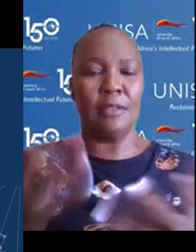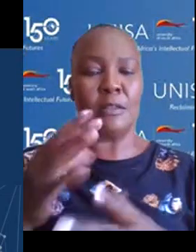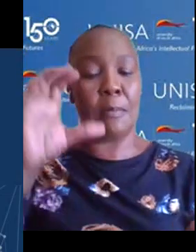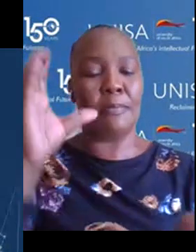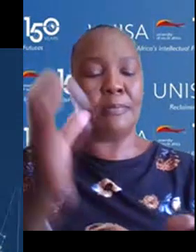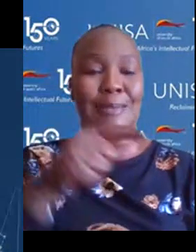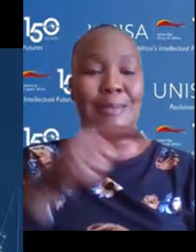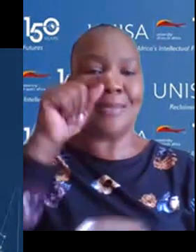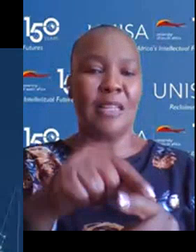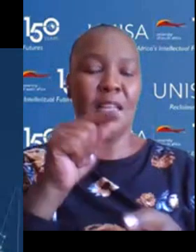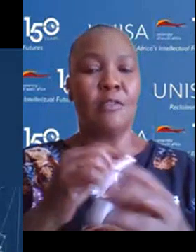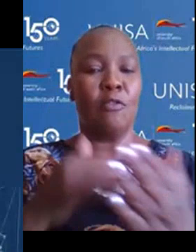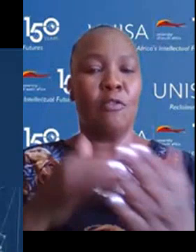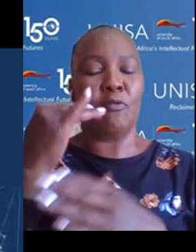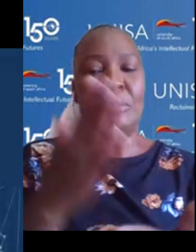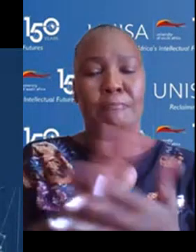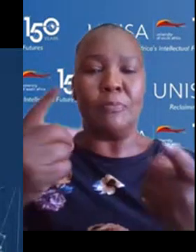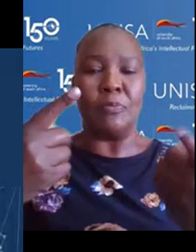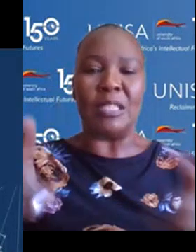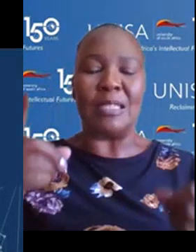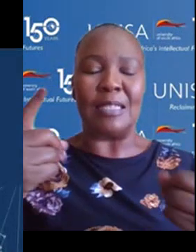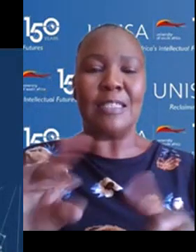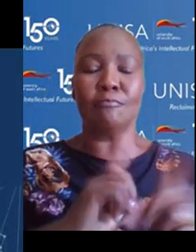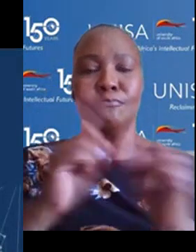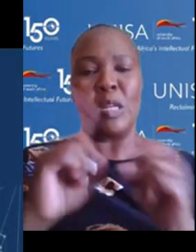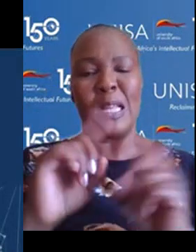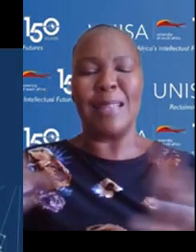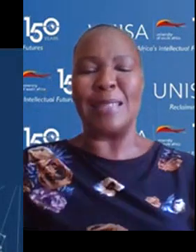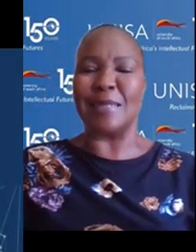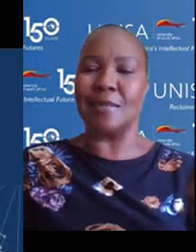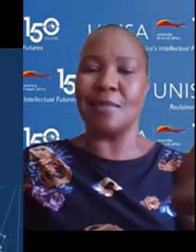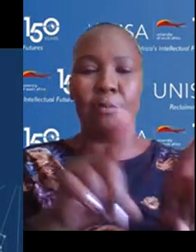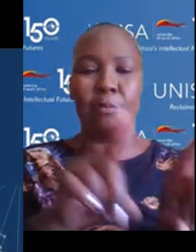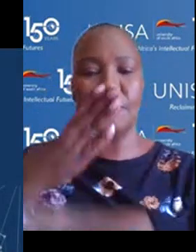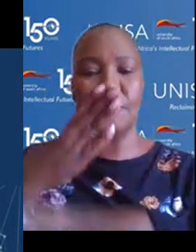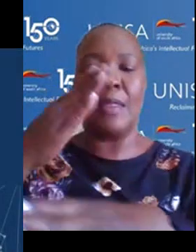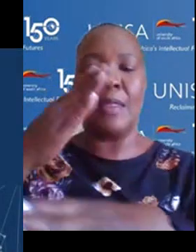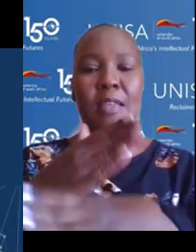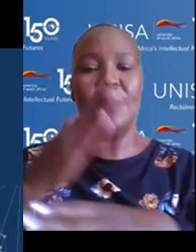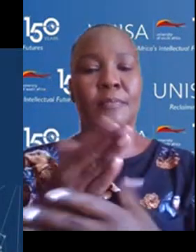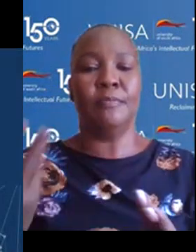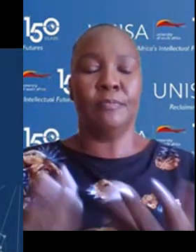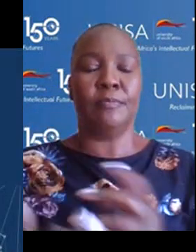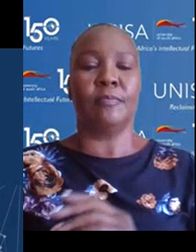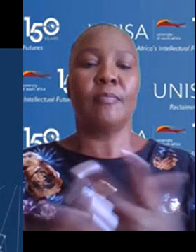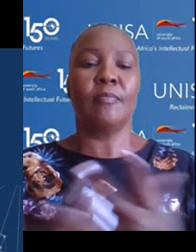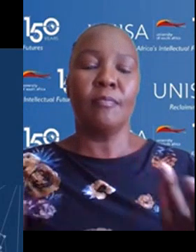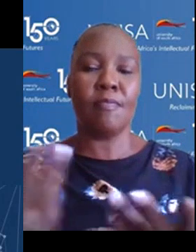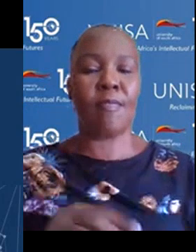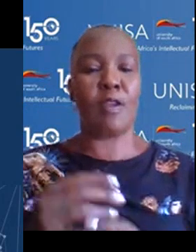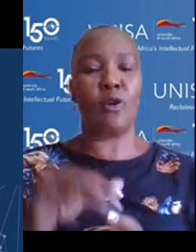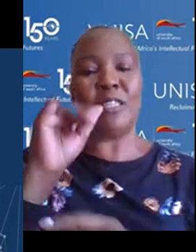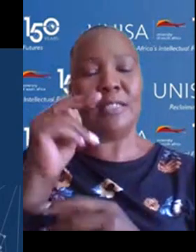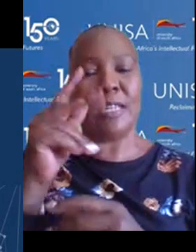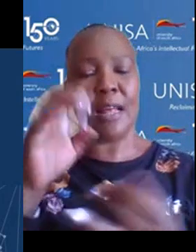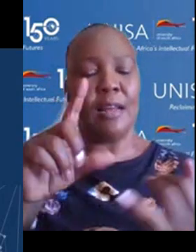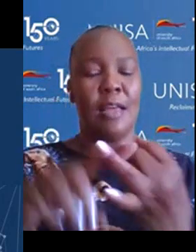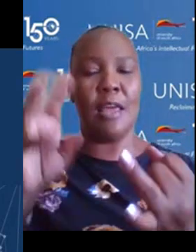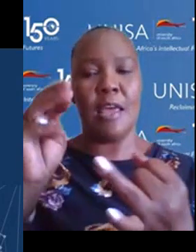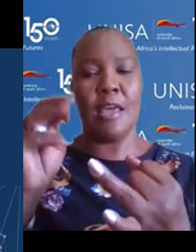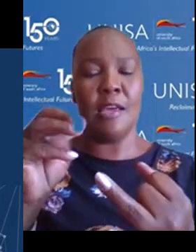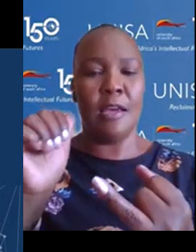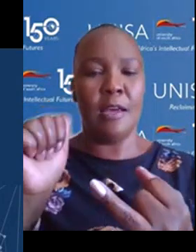much all the components inside are already talking about the same manufacturer, to be honest. Your Intel and your AMD, for